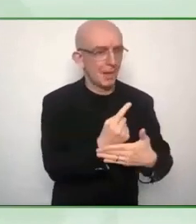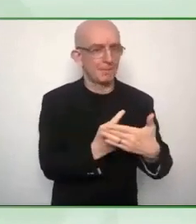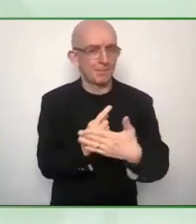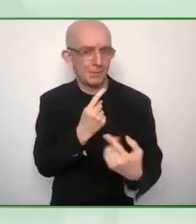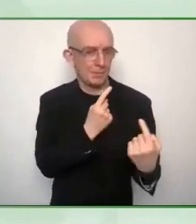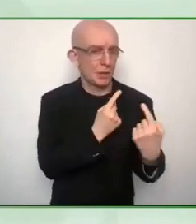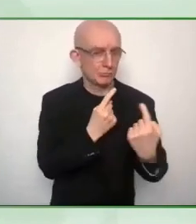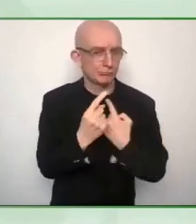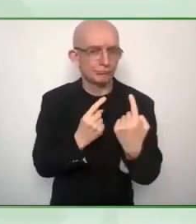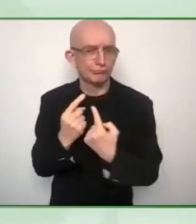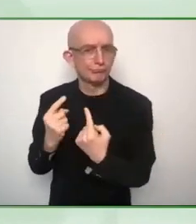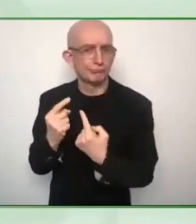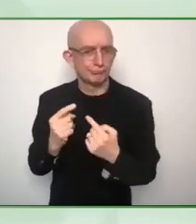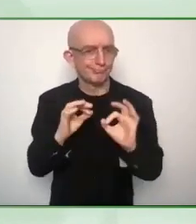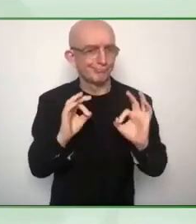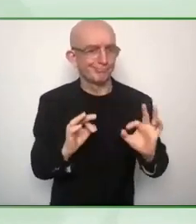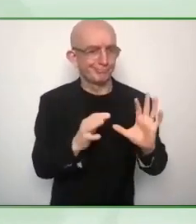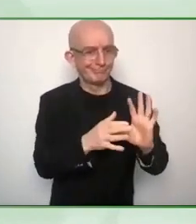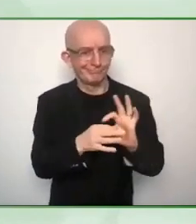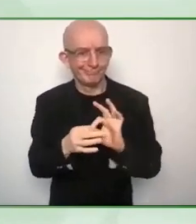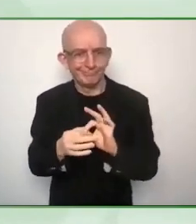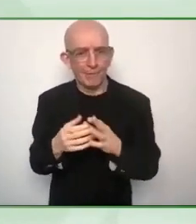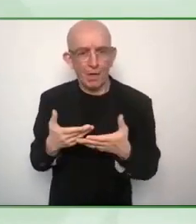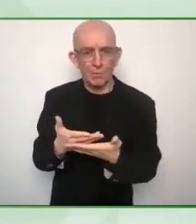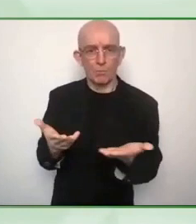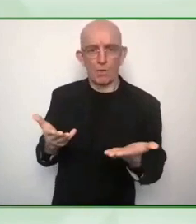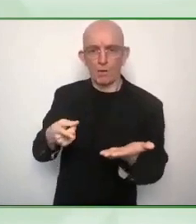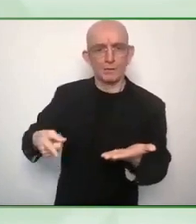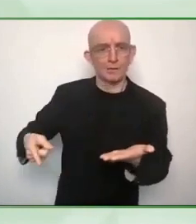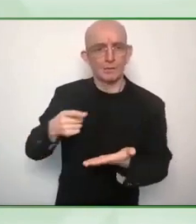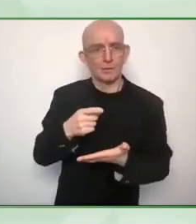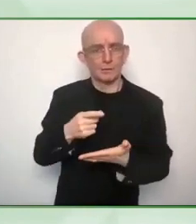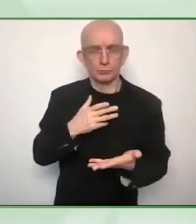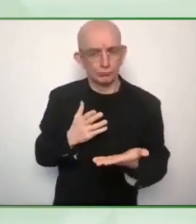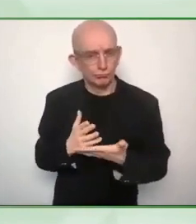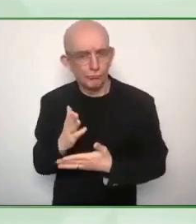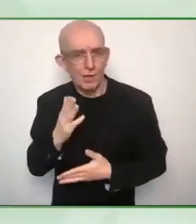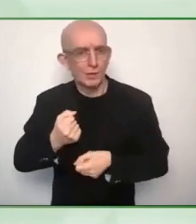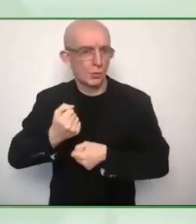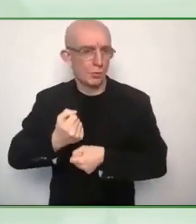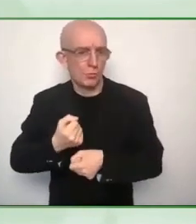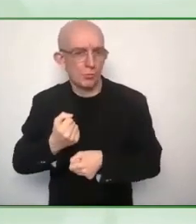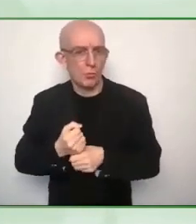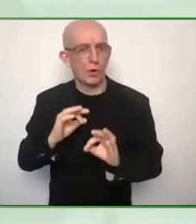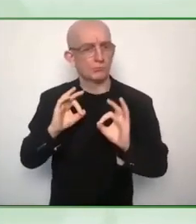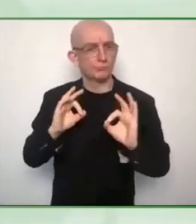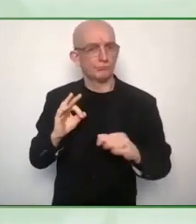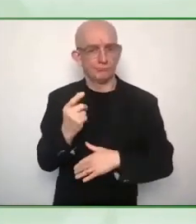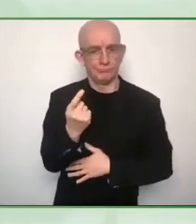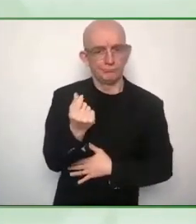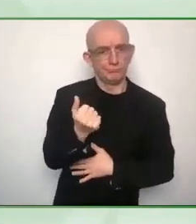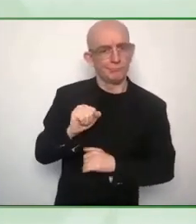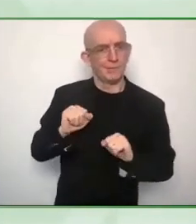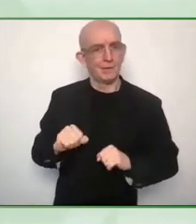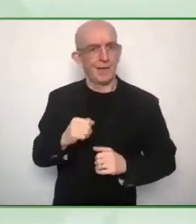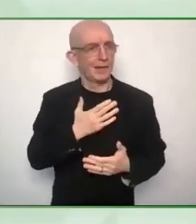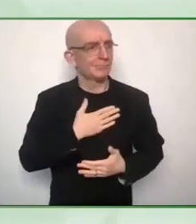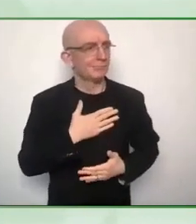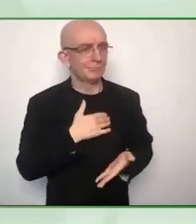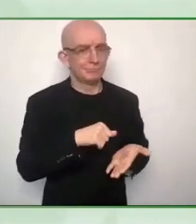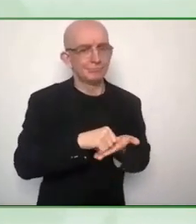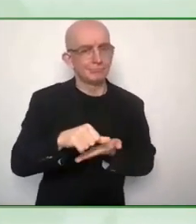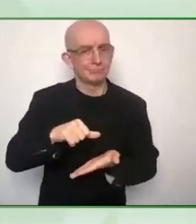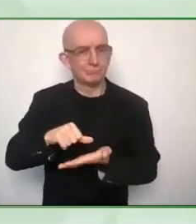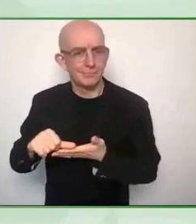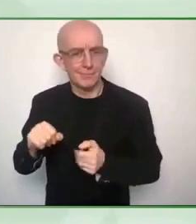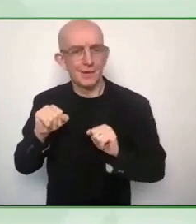education. So it's actually being able to have the living conditions to be a full member of